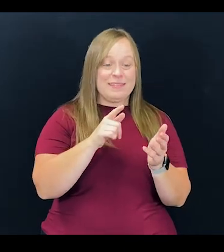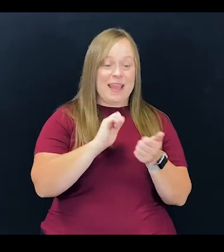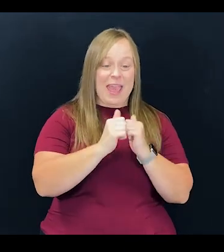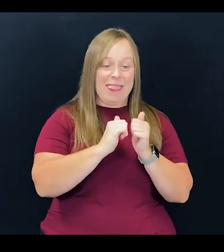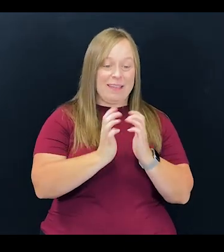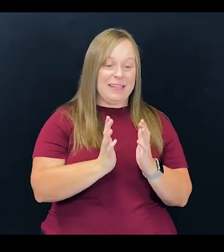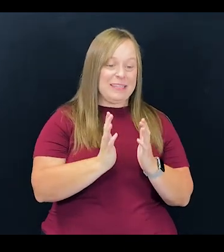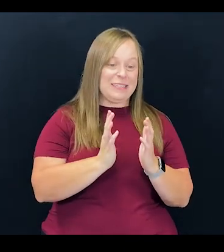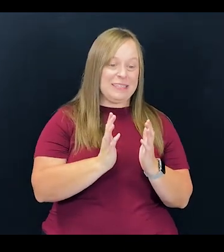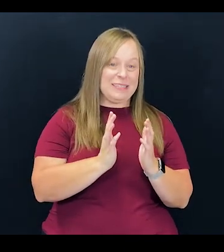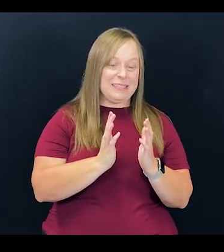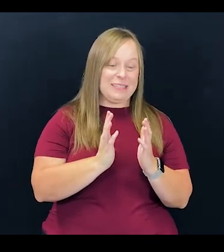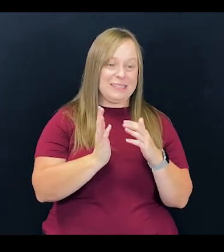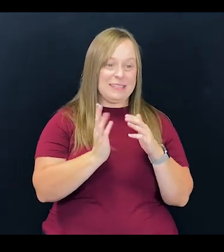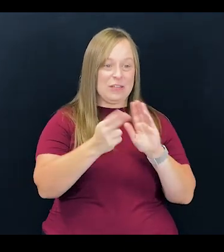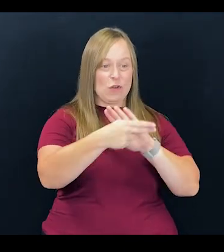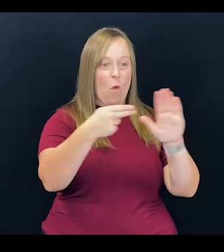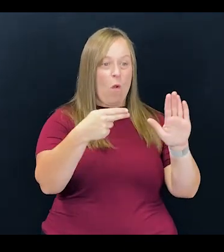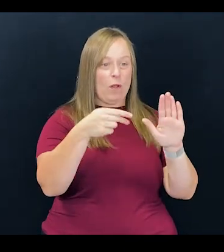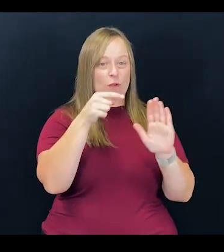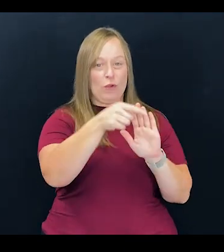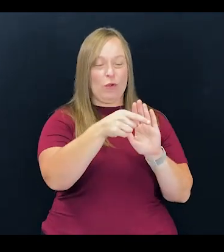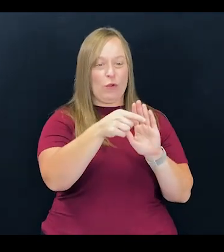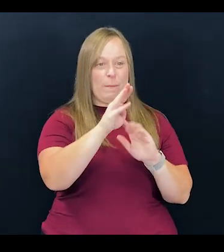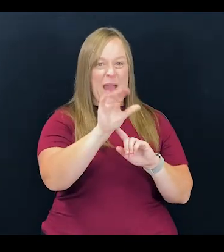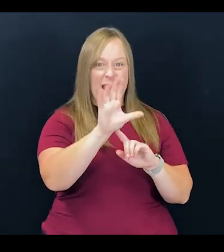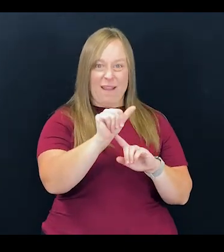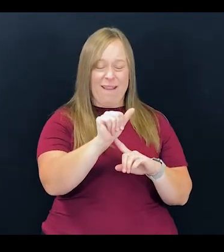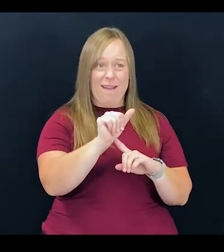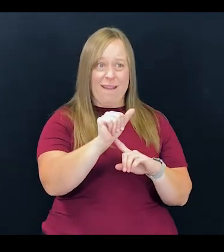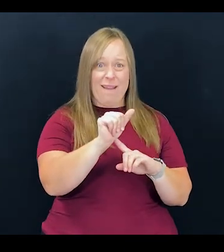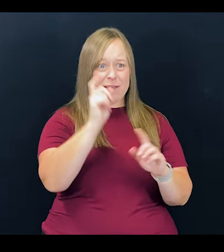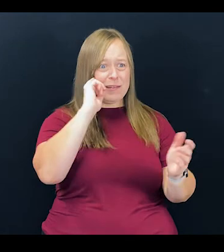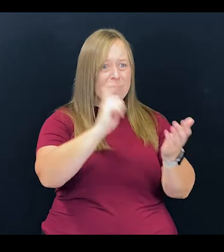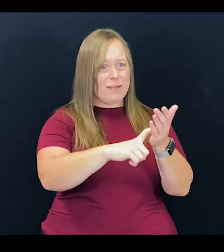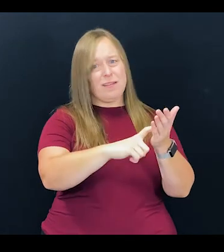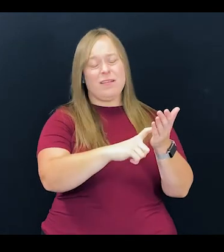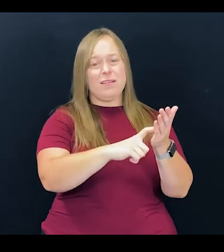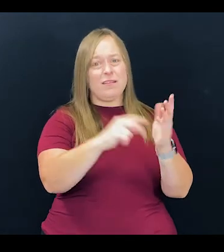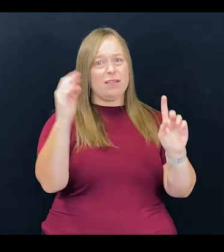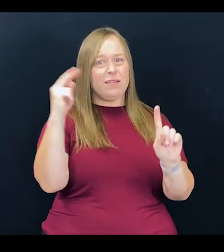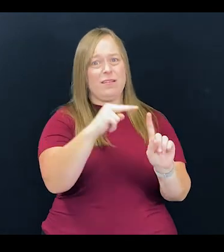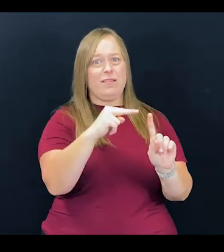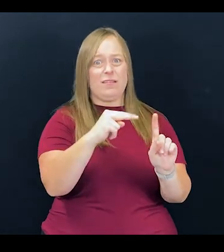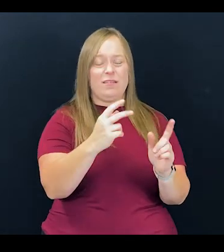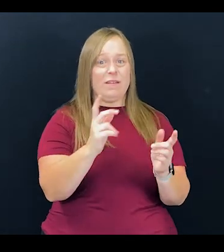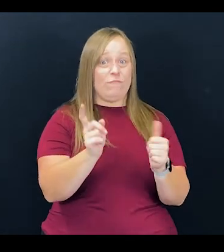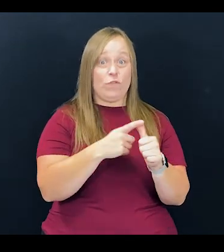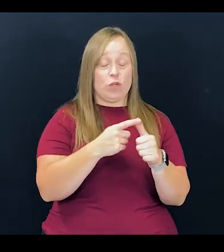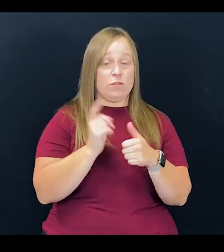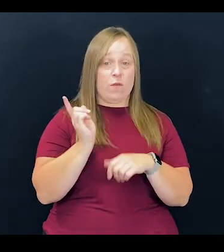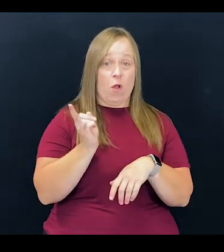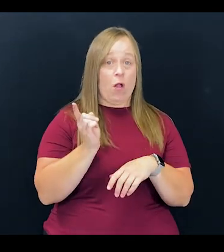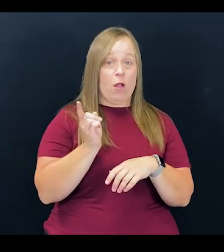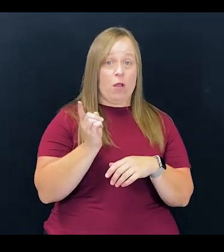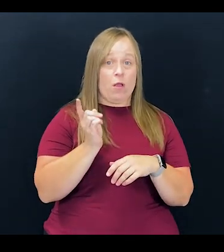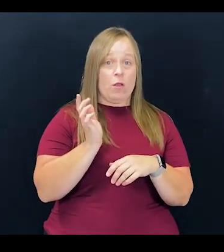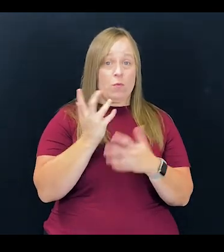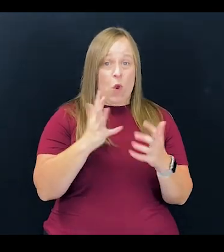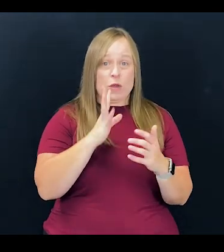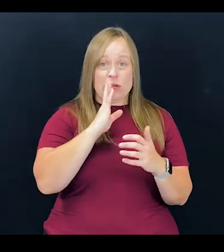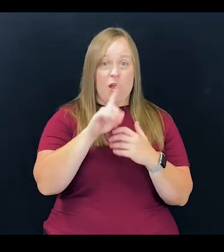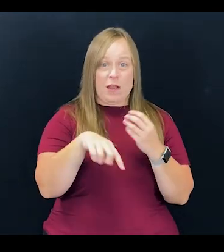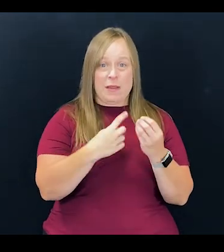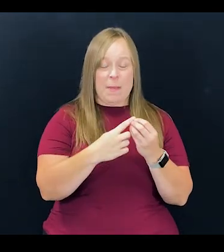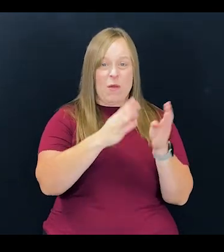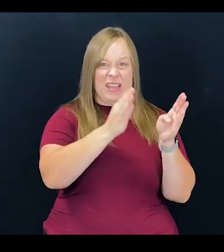this particular athlete is calling out Becca is interesting because, first of all,